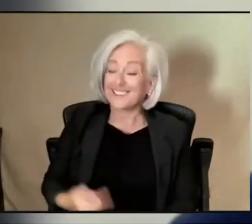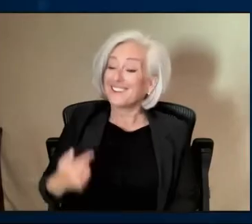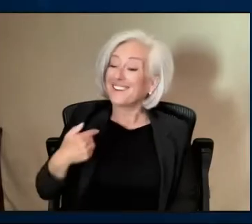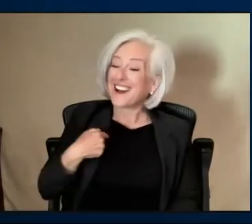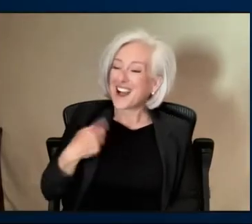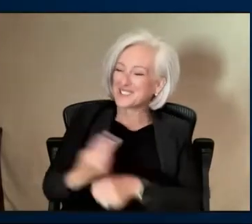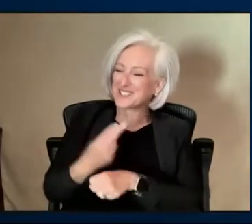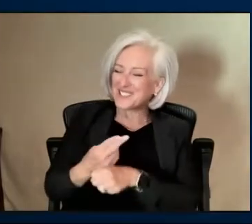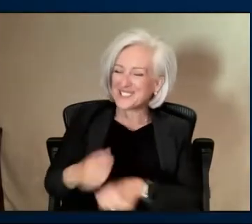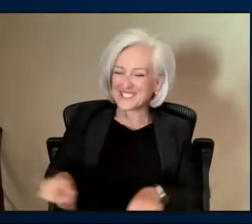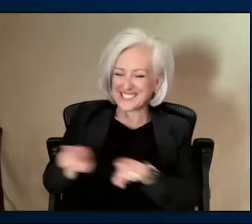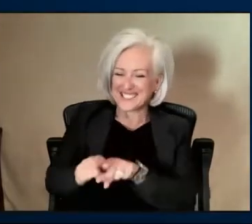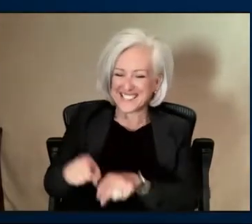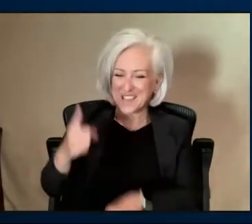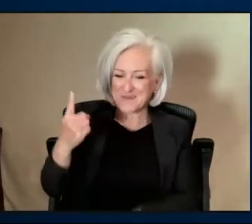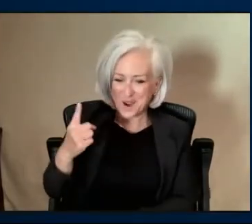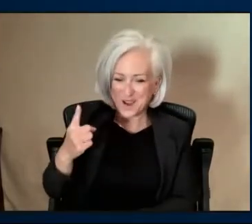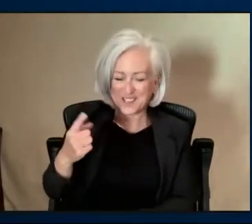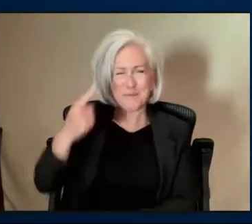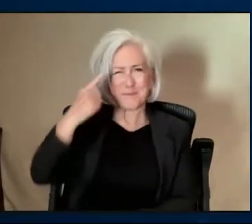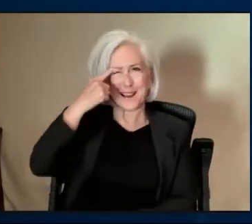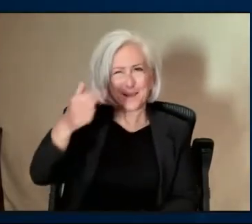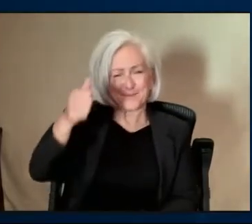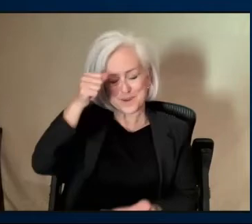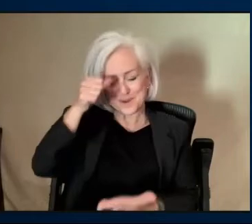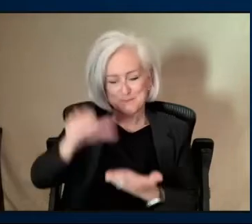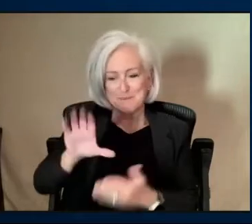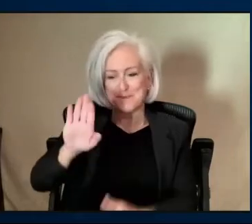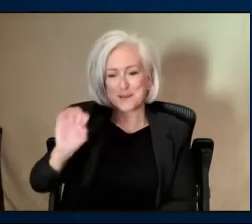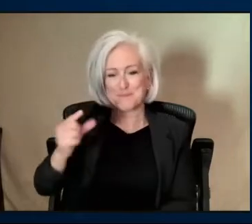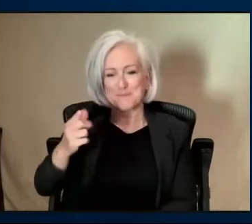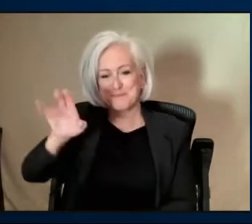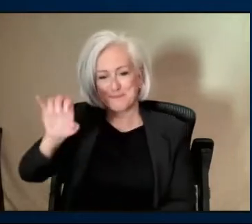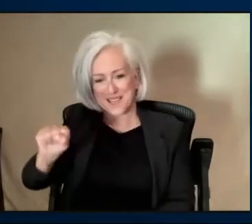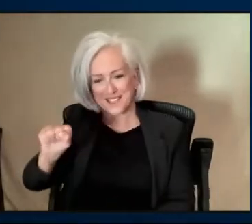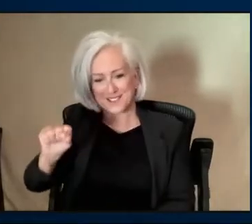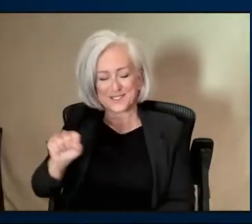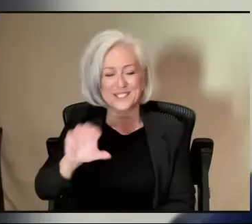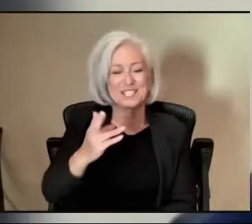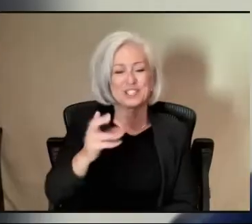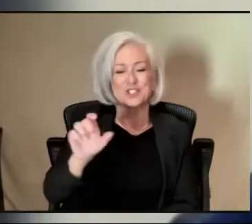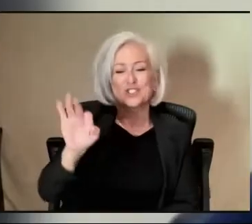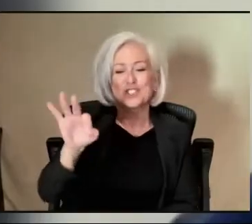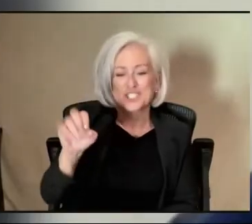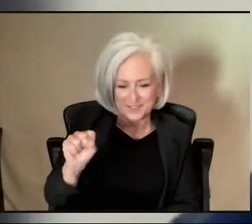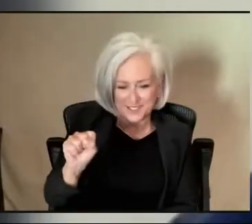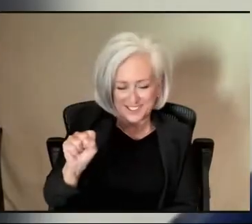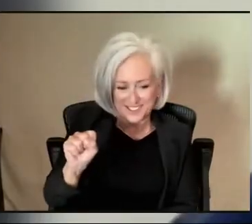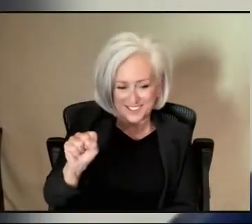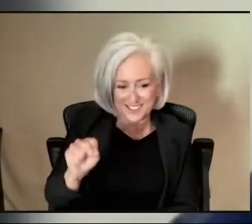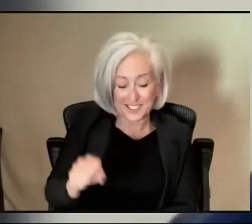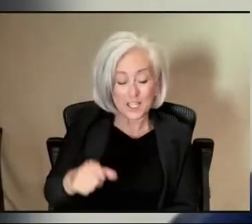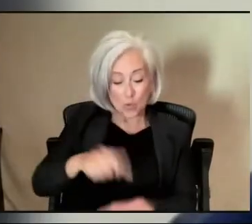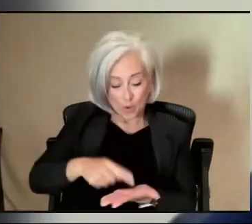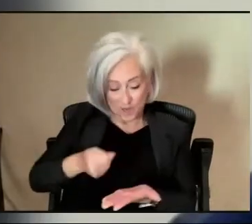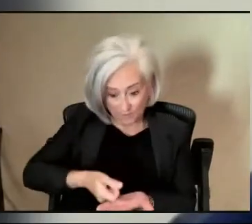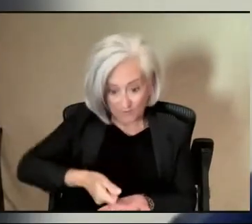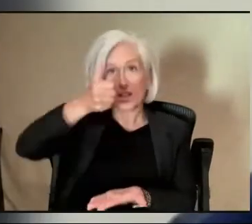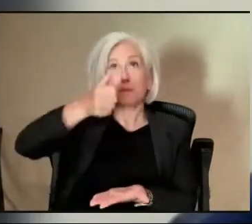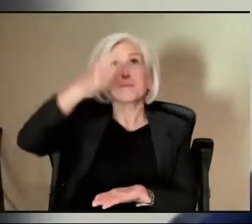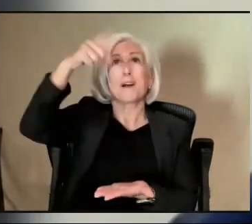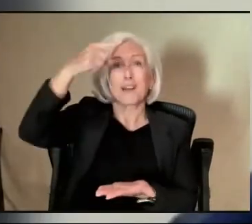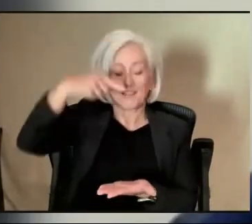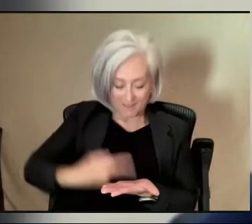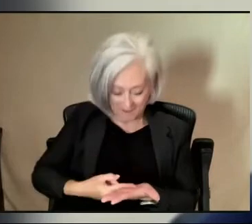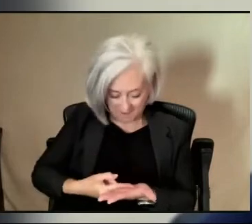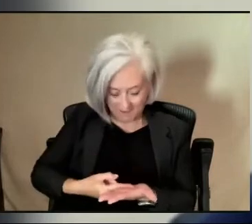of the Bengals and the Chiefs. But flipping the coin is you don't know how it's going to turn out, and